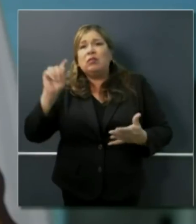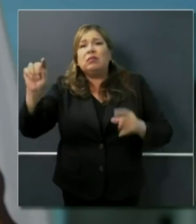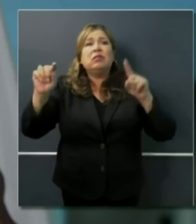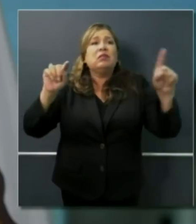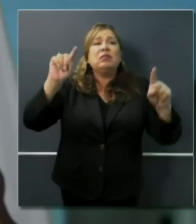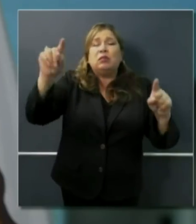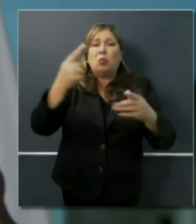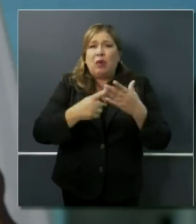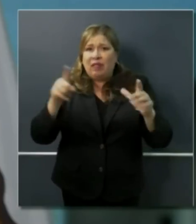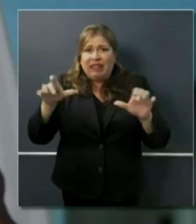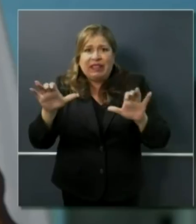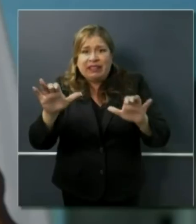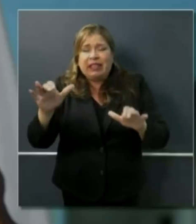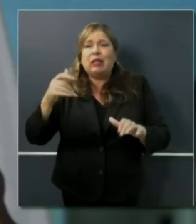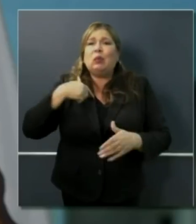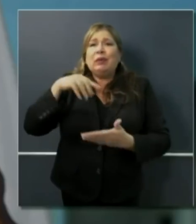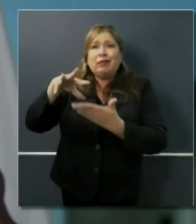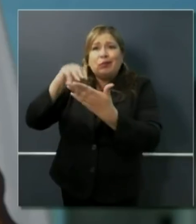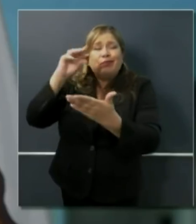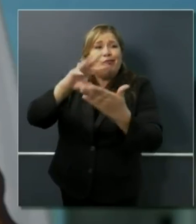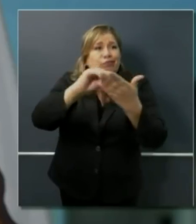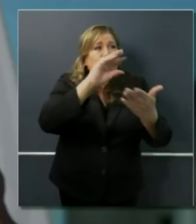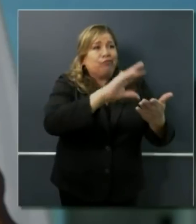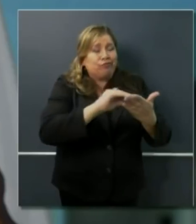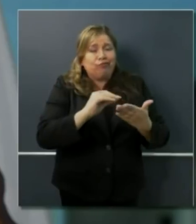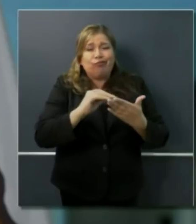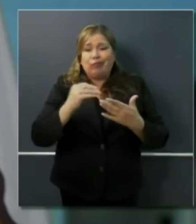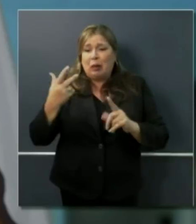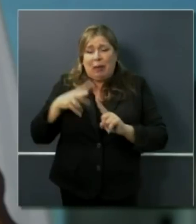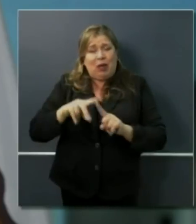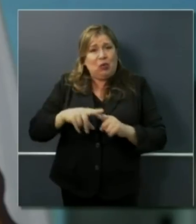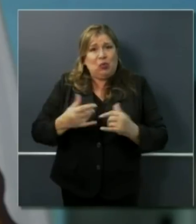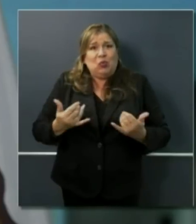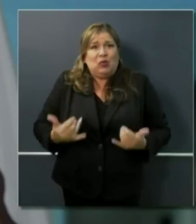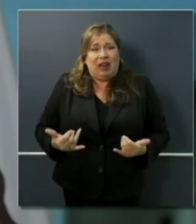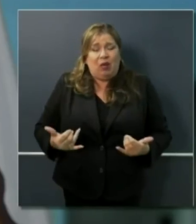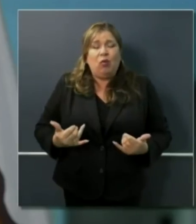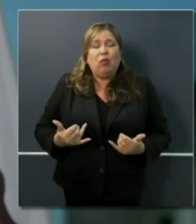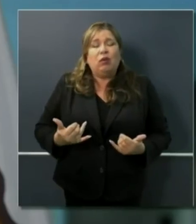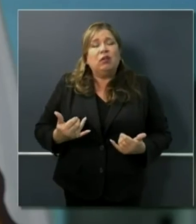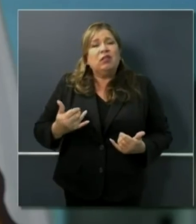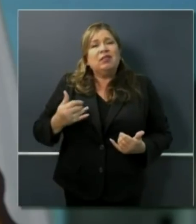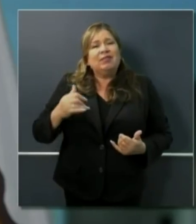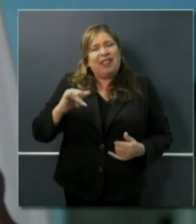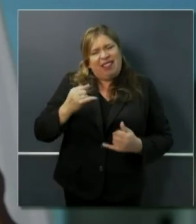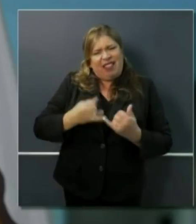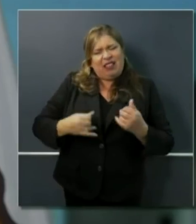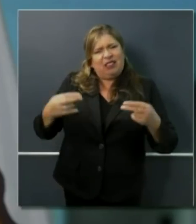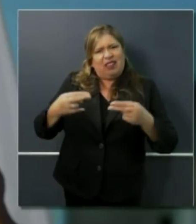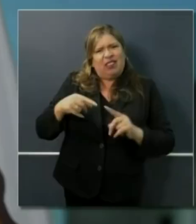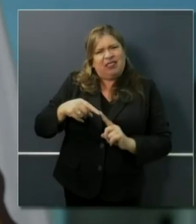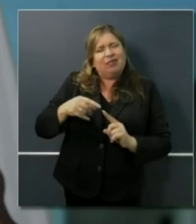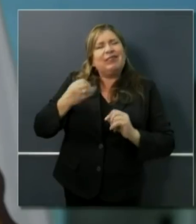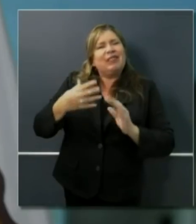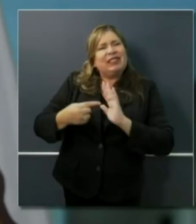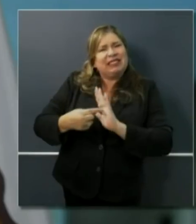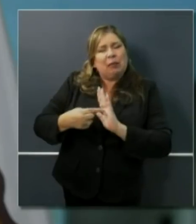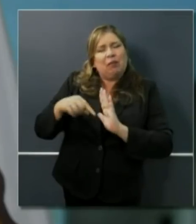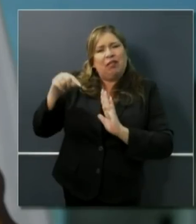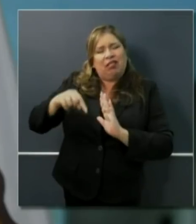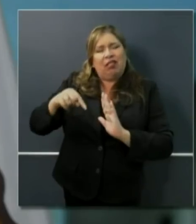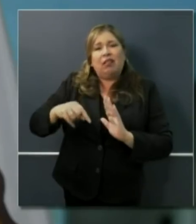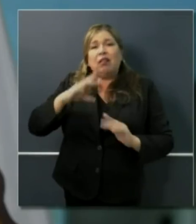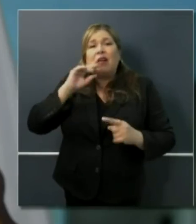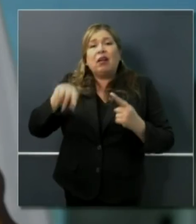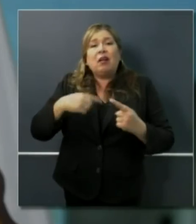best practices and those considerations, and that last slide was a perfect example of that. We talk about what the